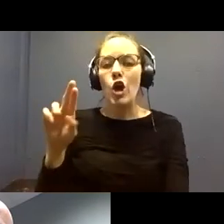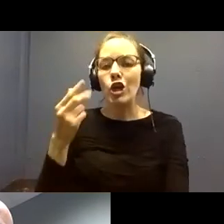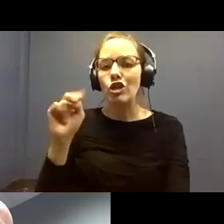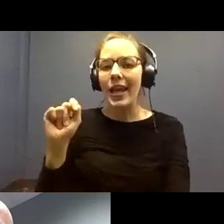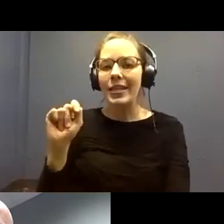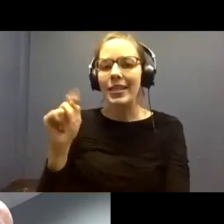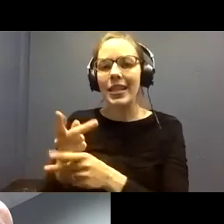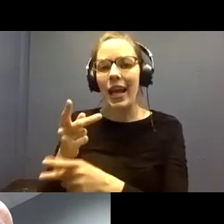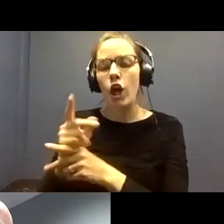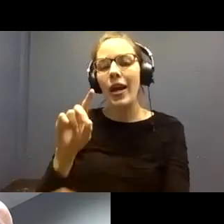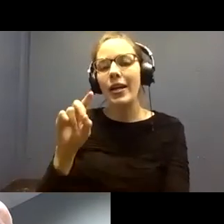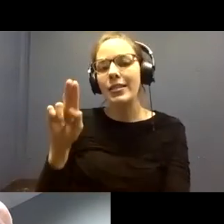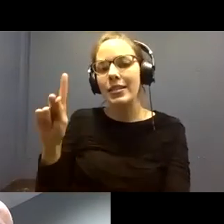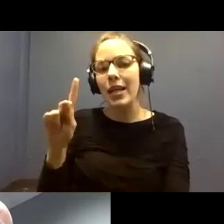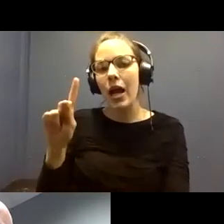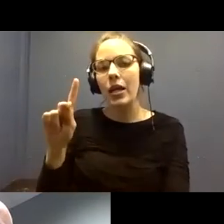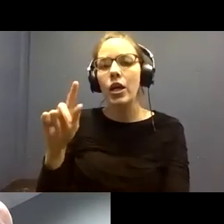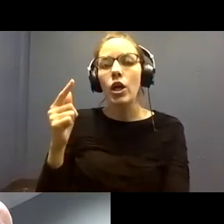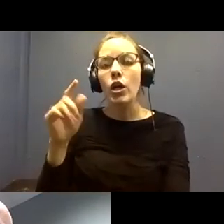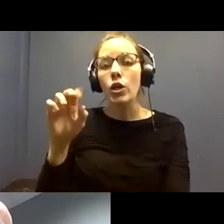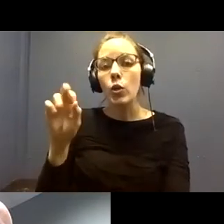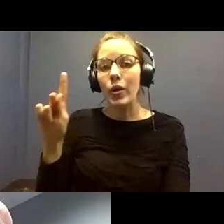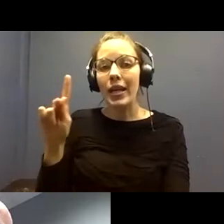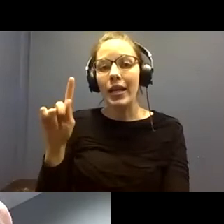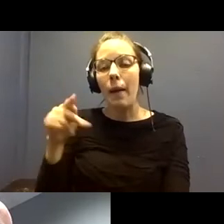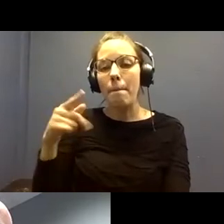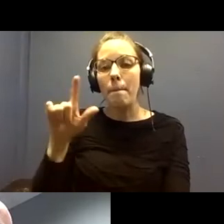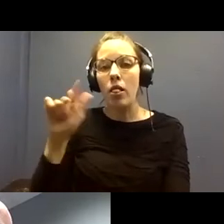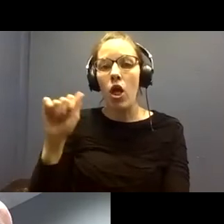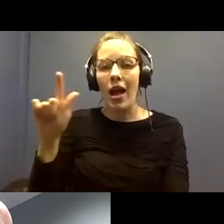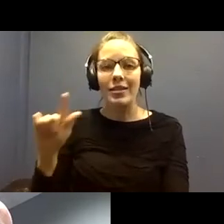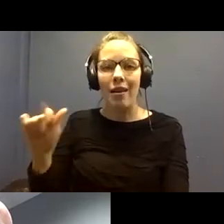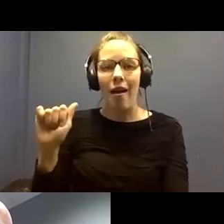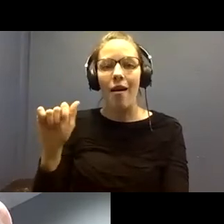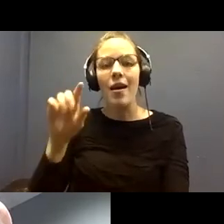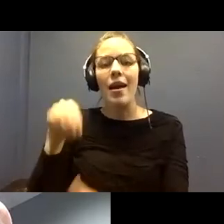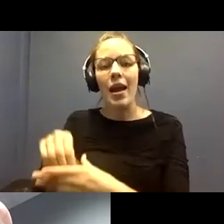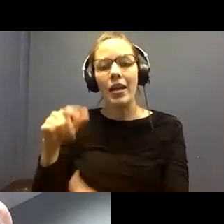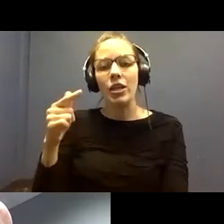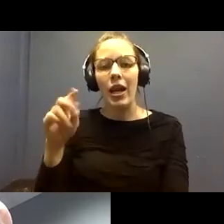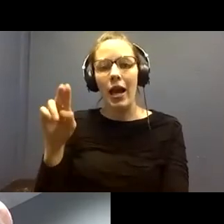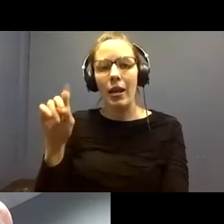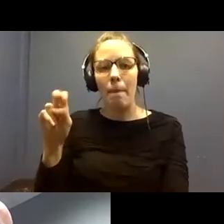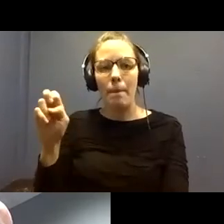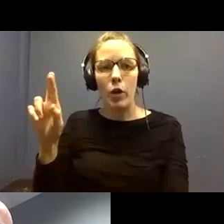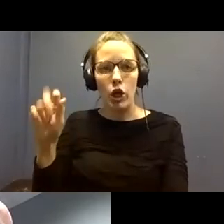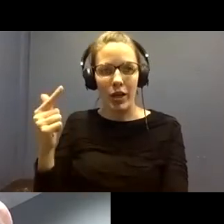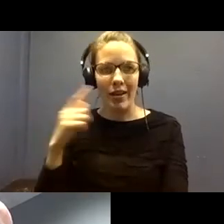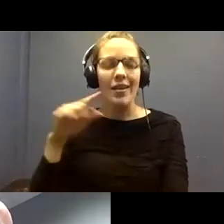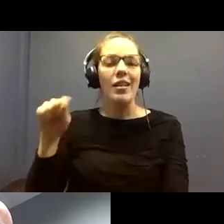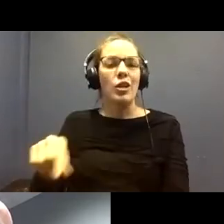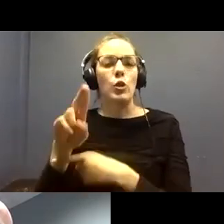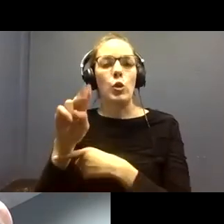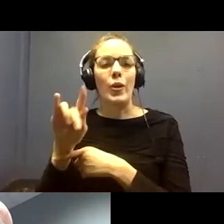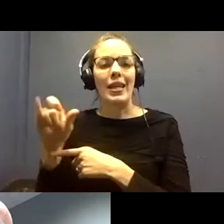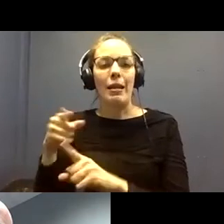Duck Creek Plaza in Bettendorf, and you can visit their website at unitypoint.org or